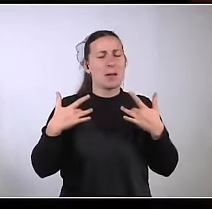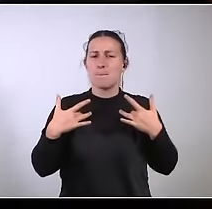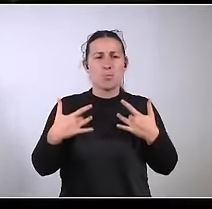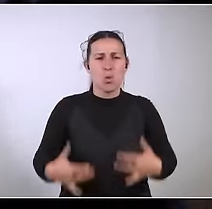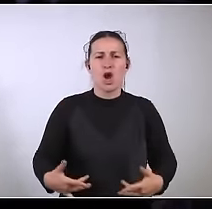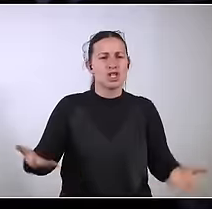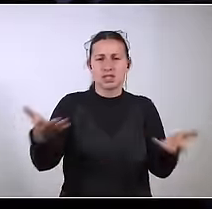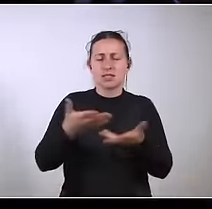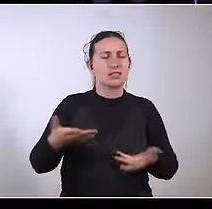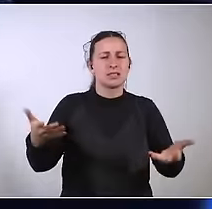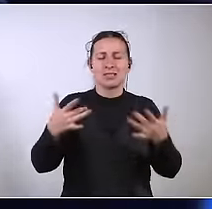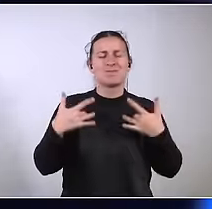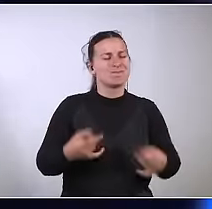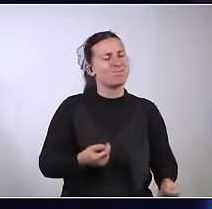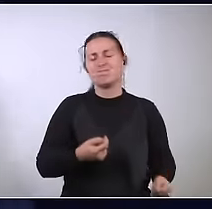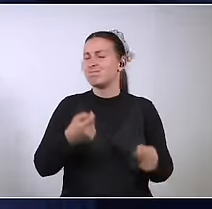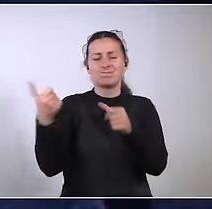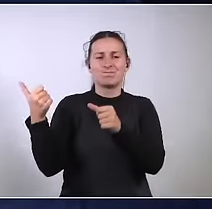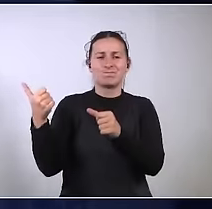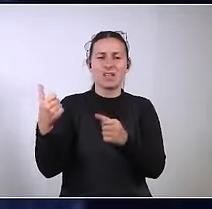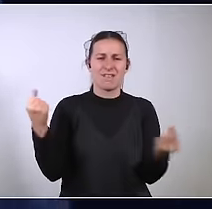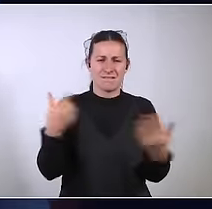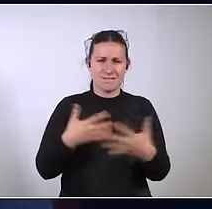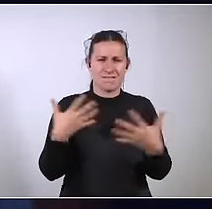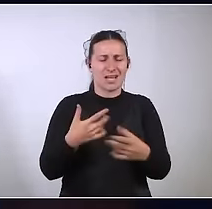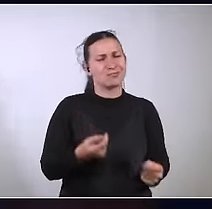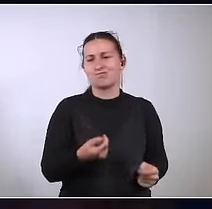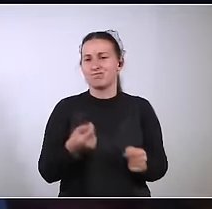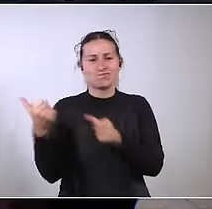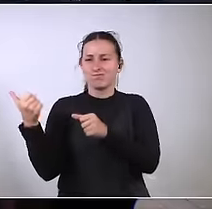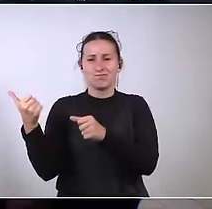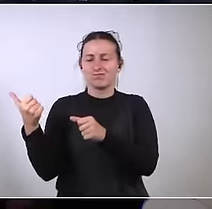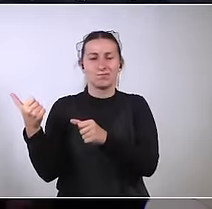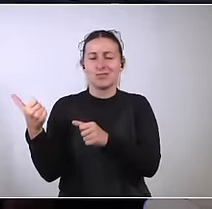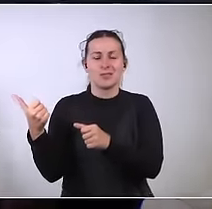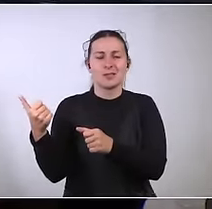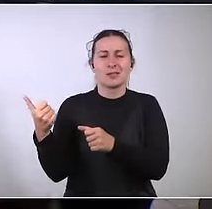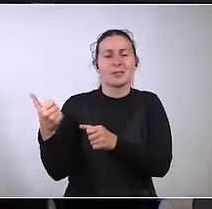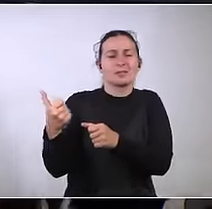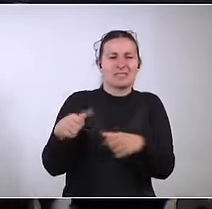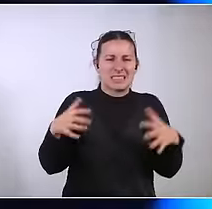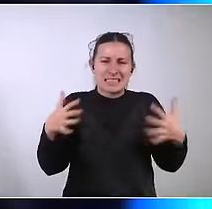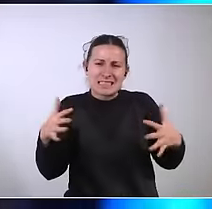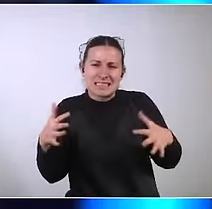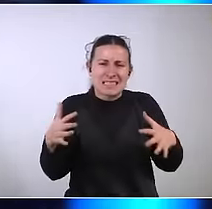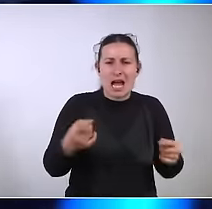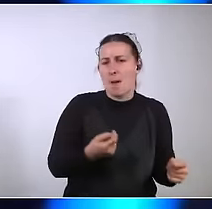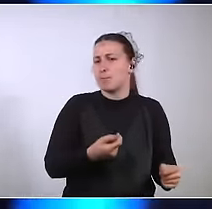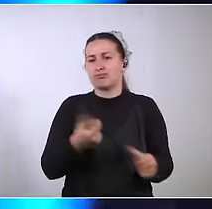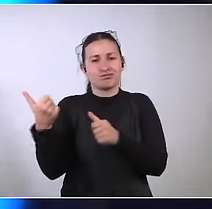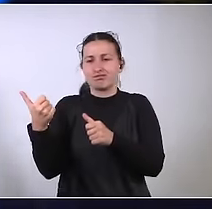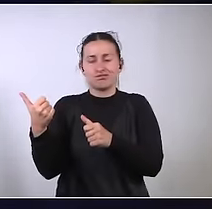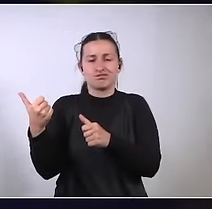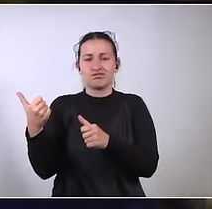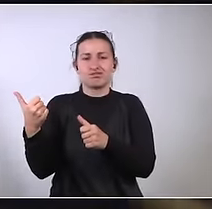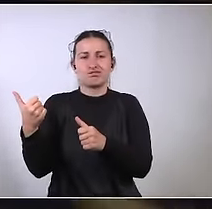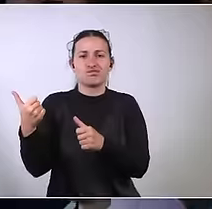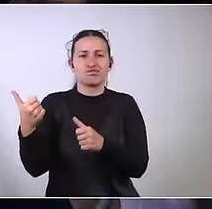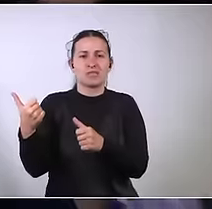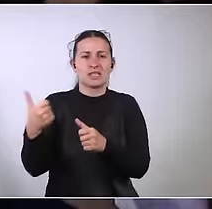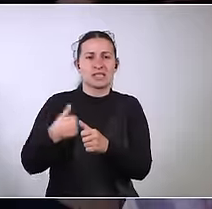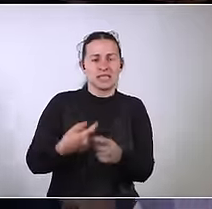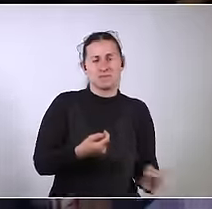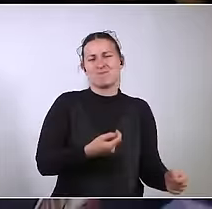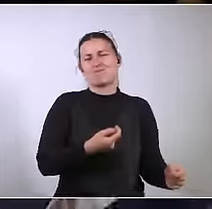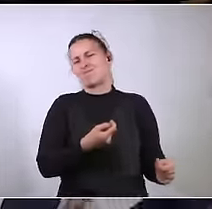this place. I cast out fear from this place. I cast out anxiety from this place. I